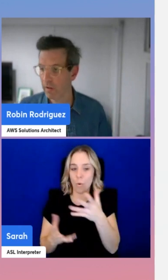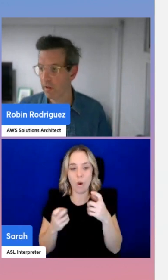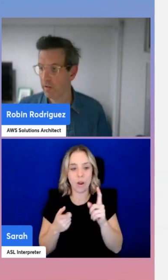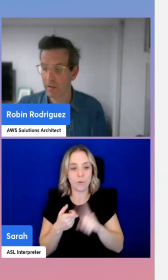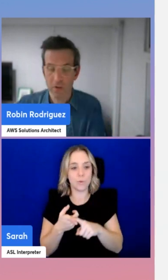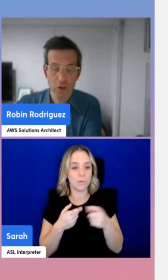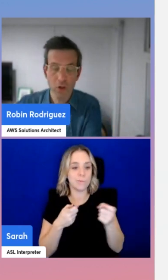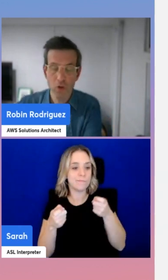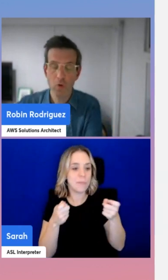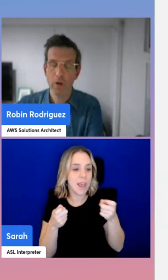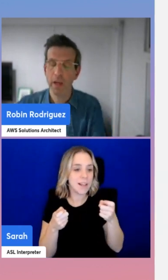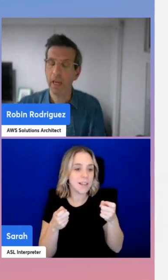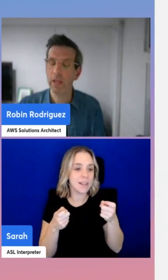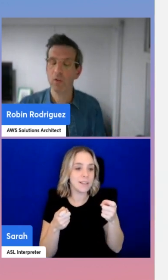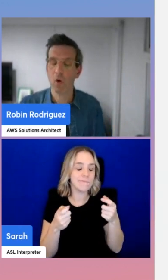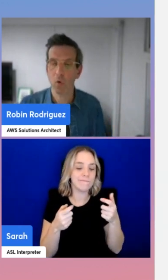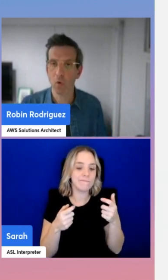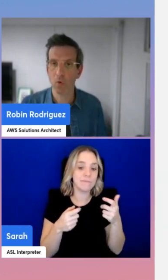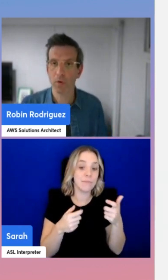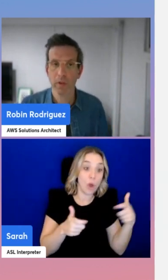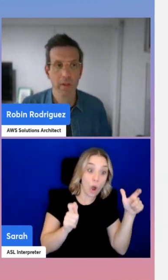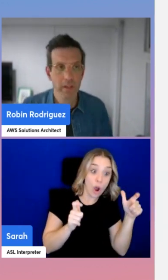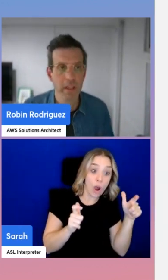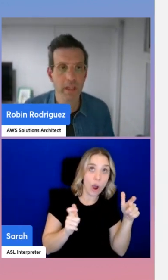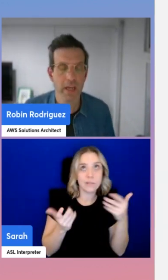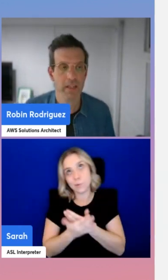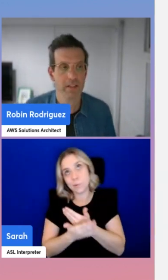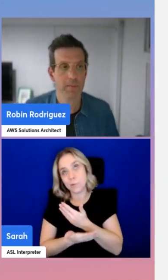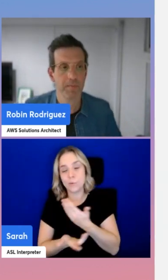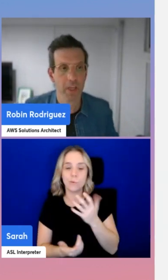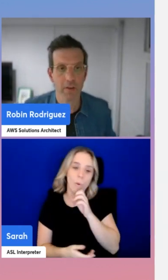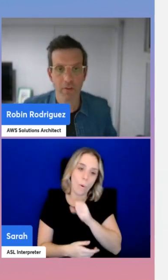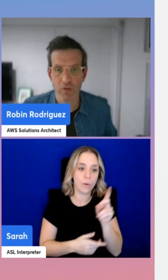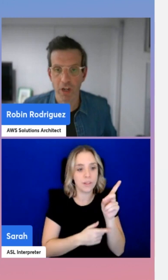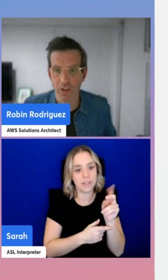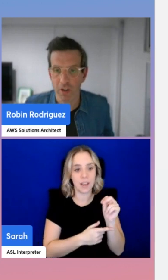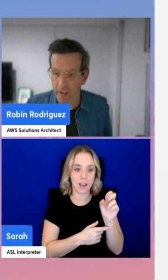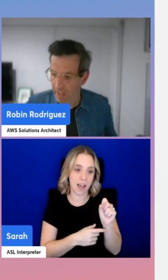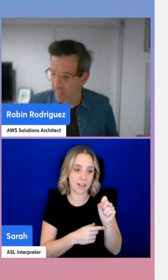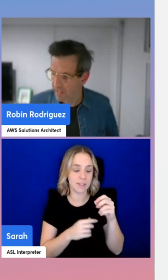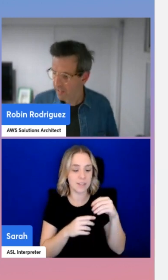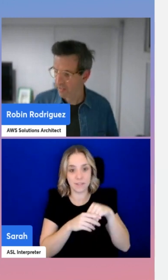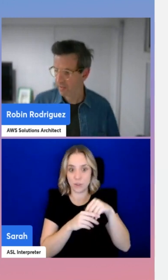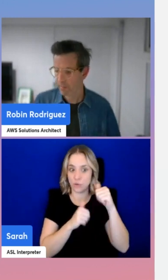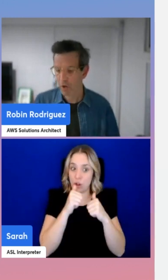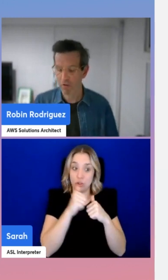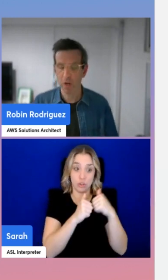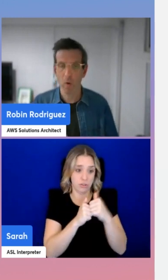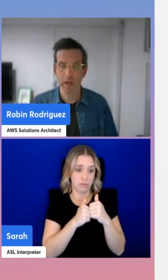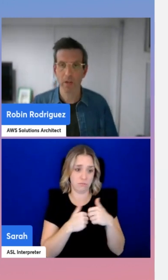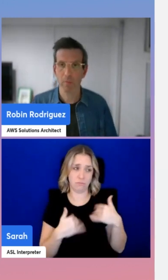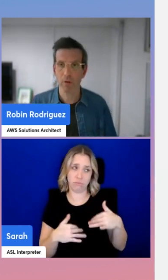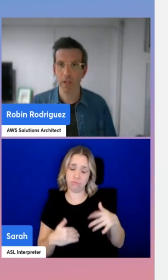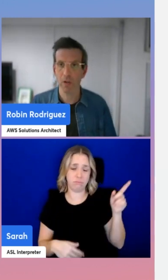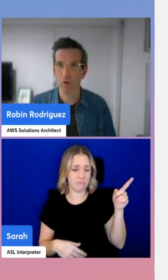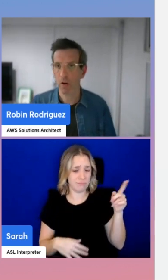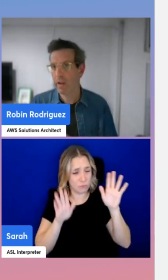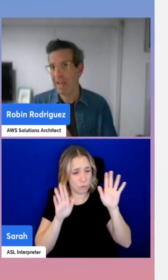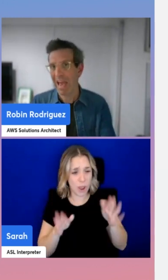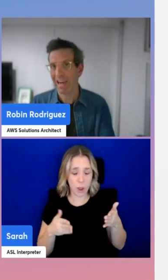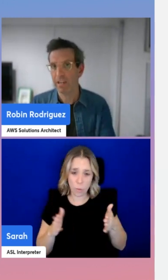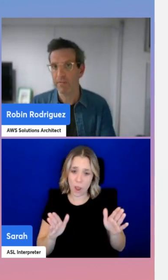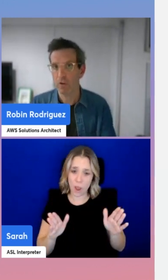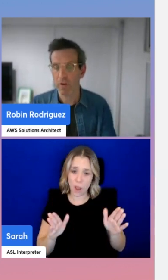large, new and old DNS infrastructure. This is a great way to bring